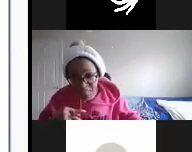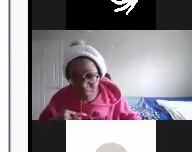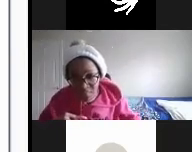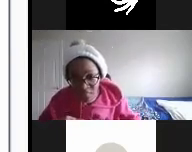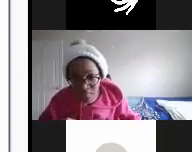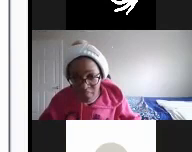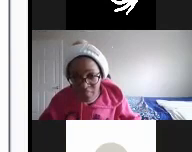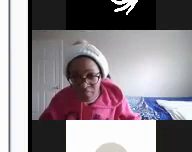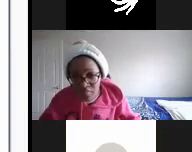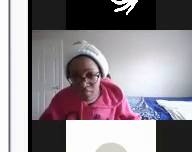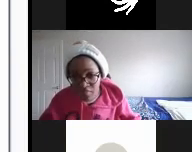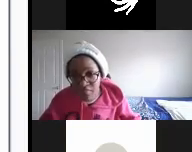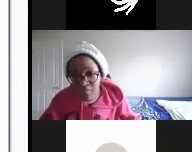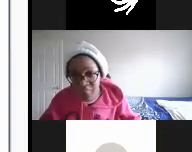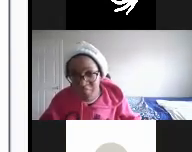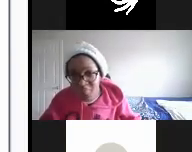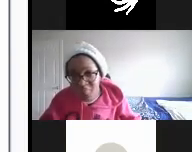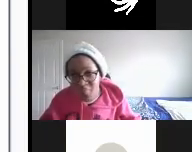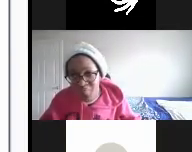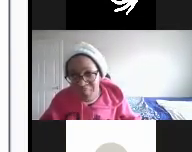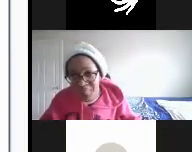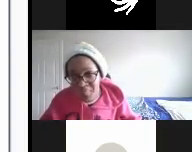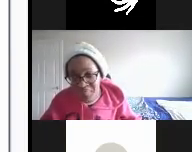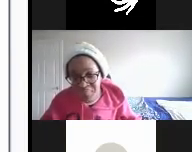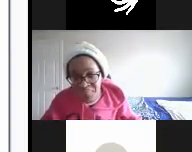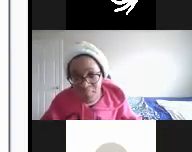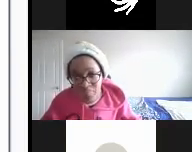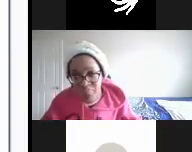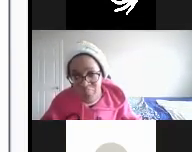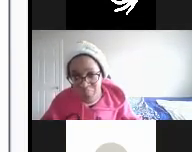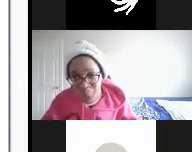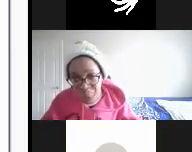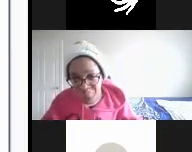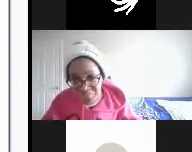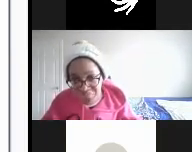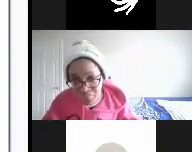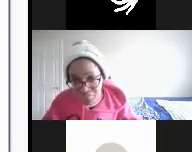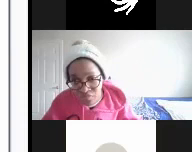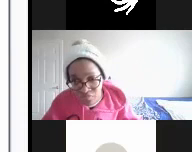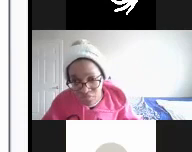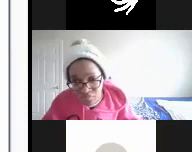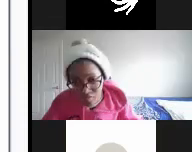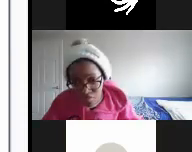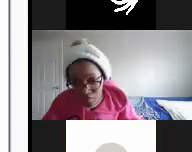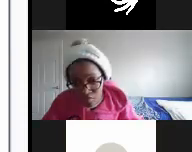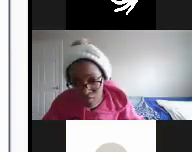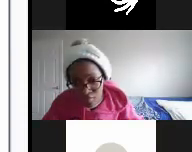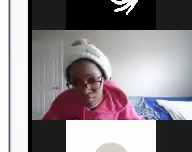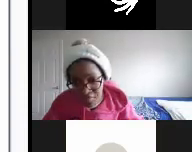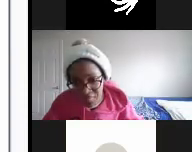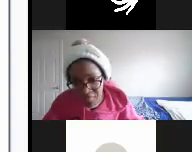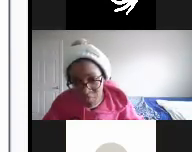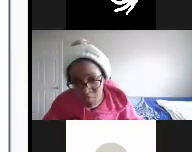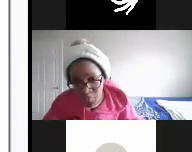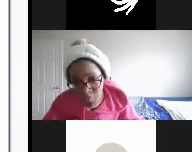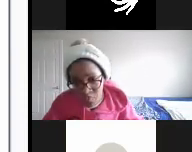these panelists have learned much quicker than I have, is that by jumping in to help, we're often hurting, not helping.